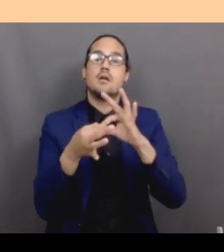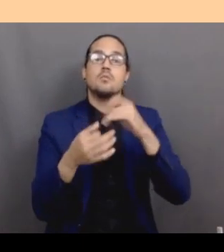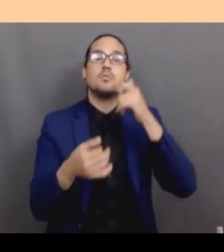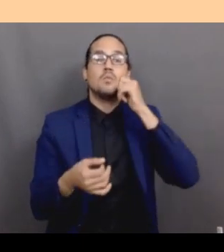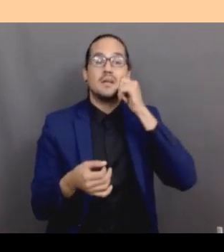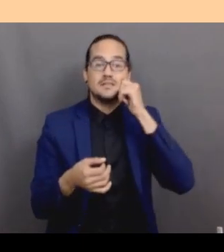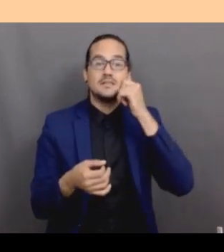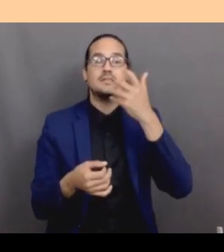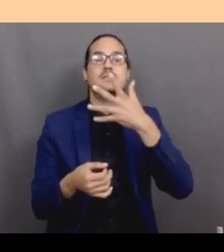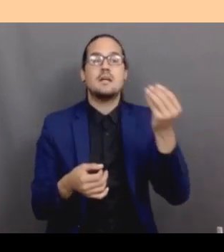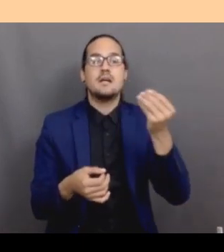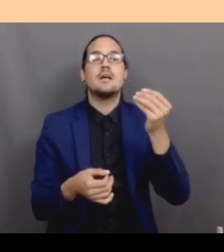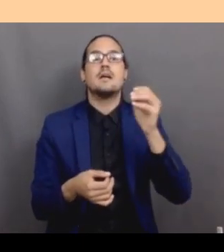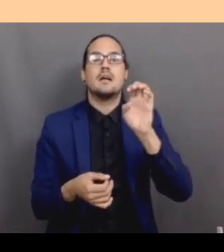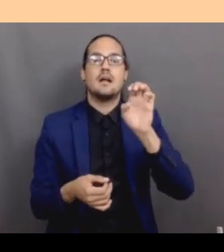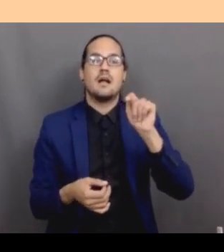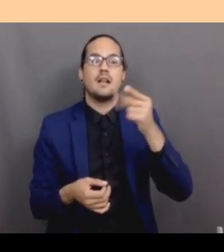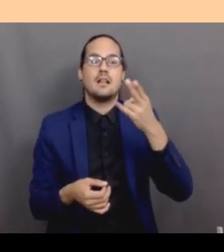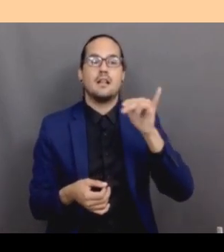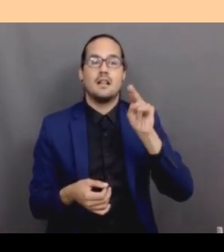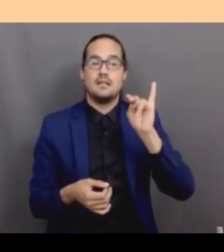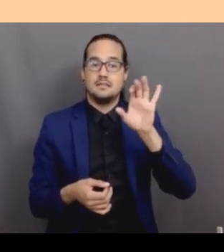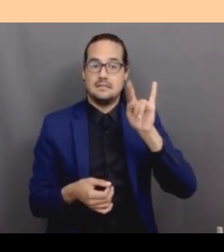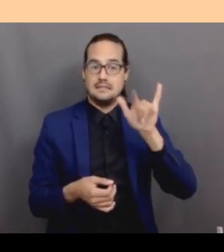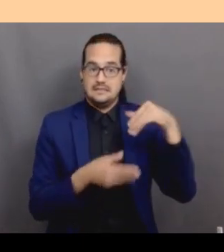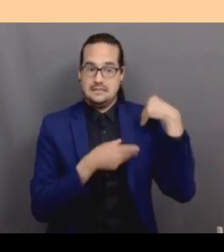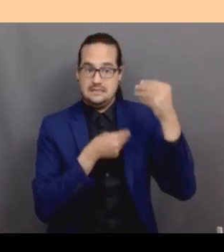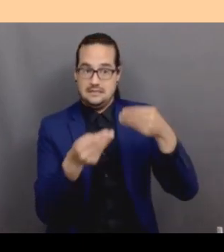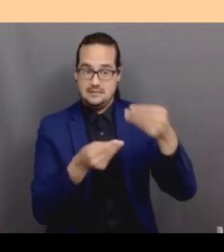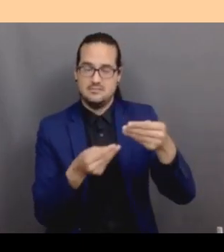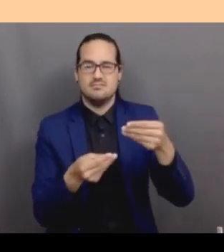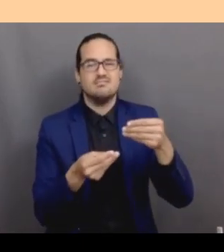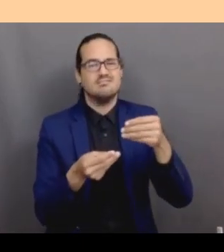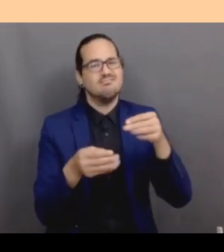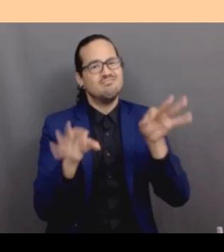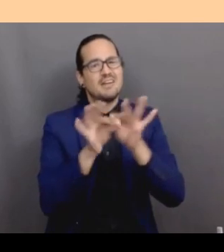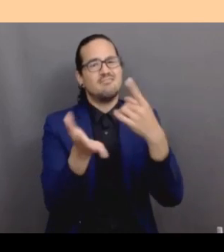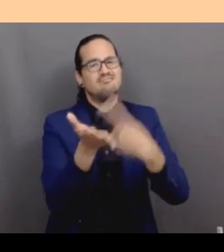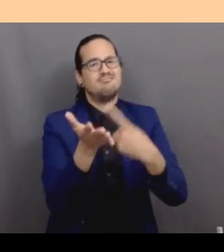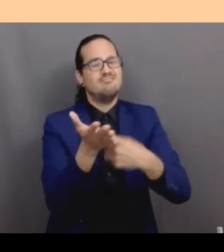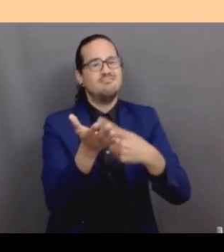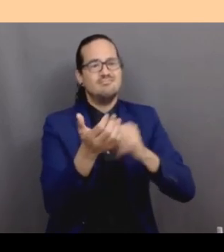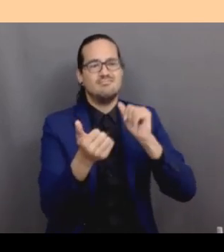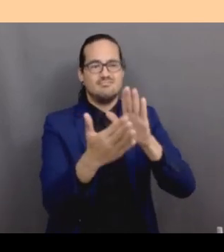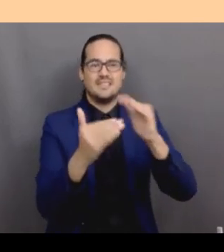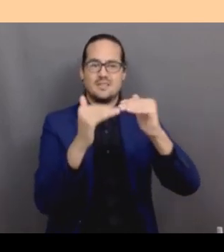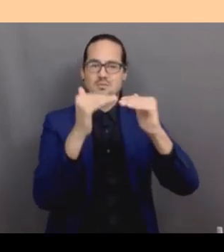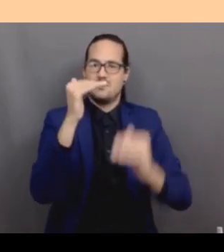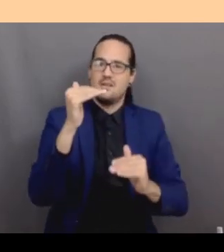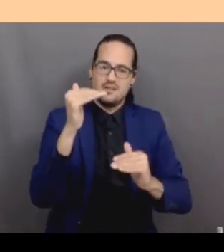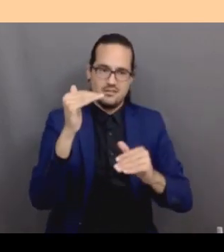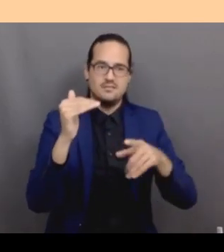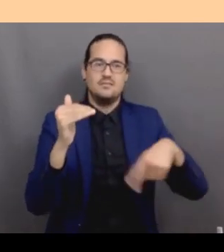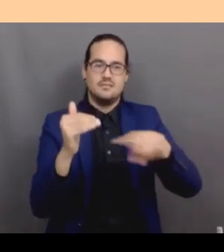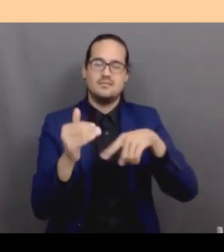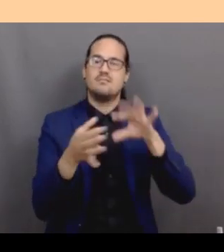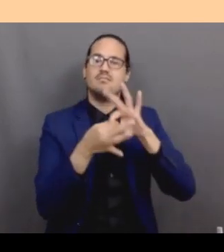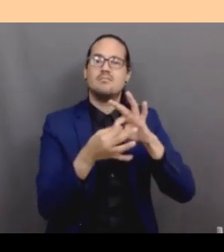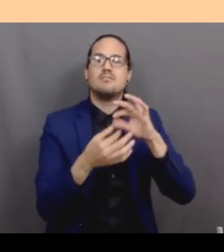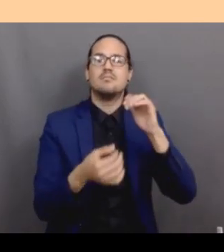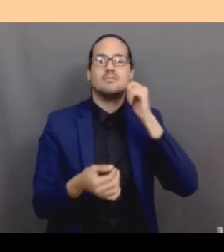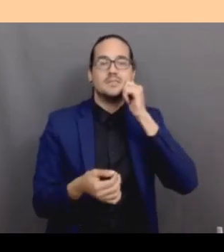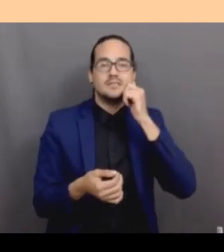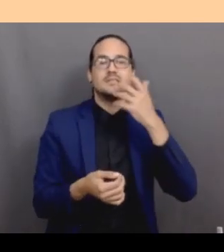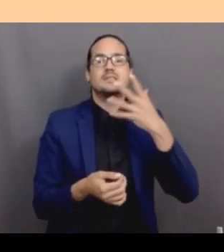in treatment, is by having information about the racial and ethnic demographics of people receiving services in our